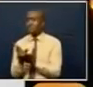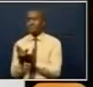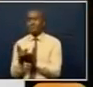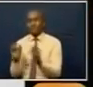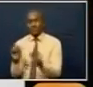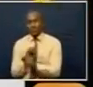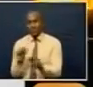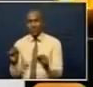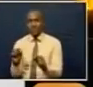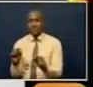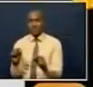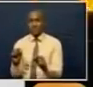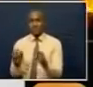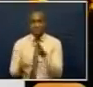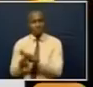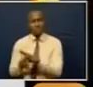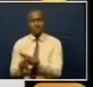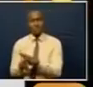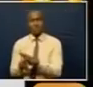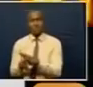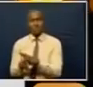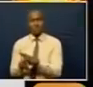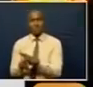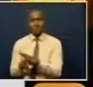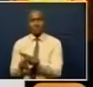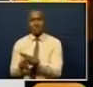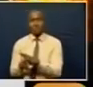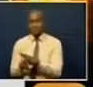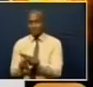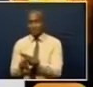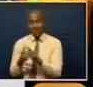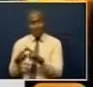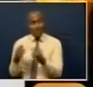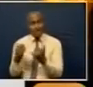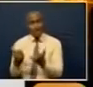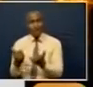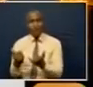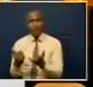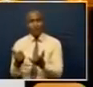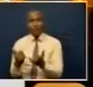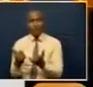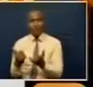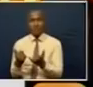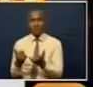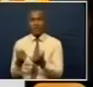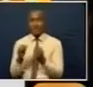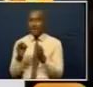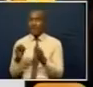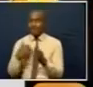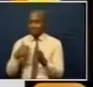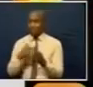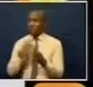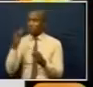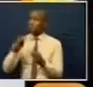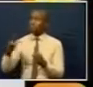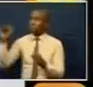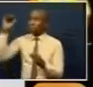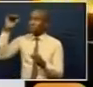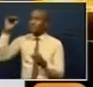Straight. Yeah. You go out. Yeah. That's the only way you'll be able to do it. But you see now, you know, if you're so high up, that then you cannot